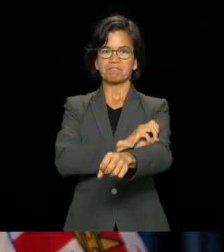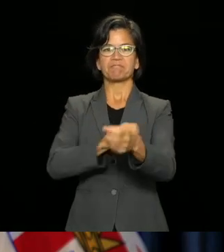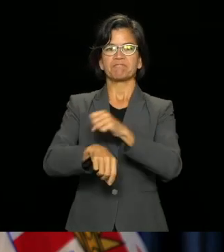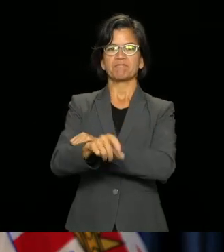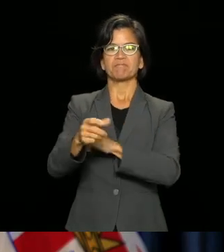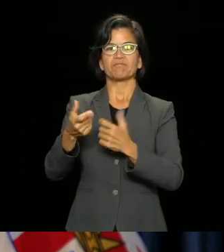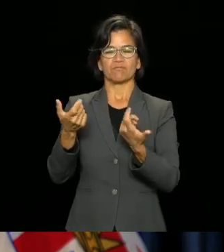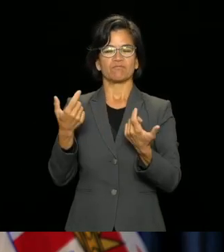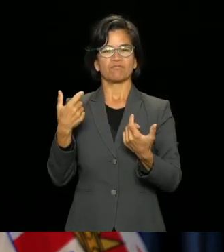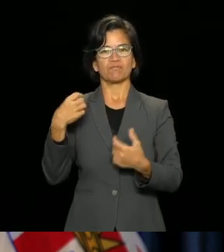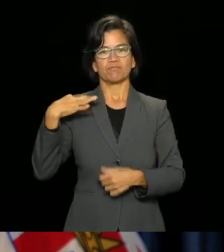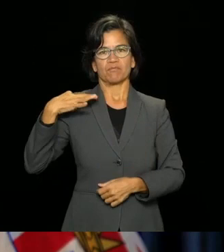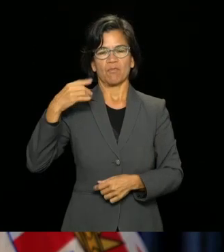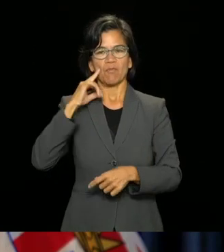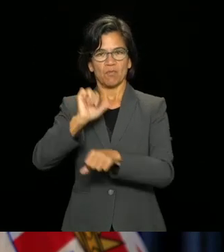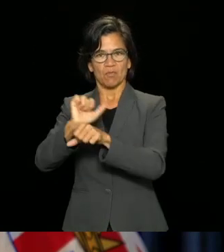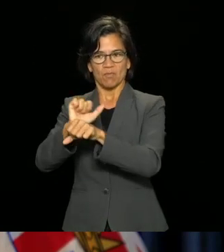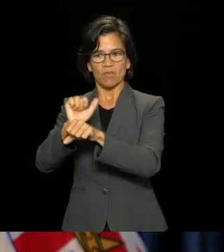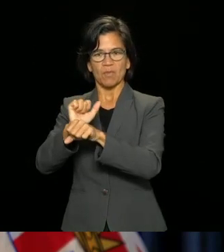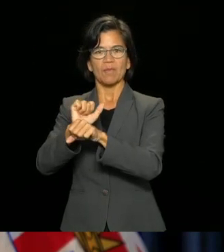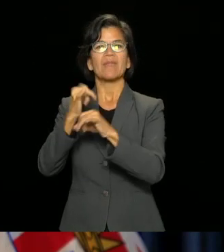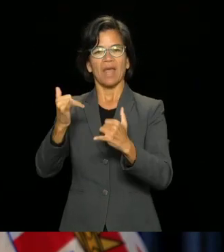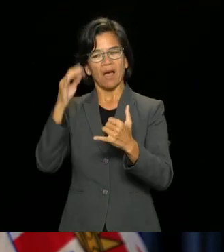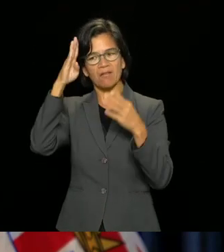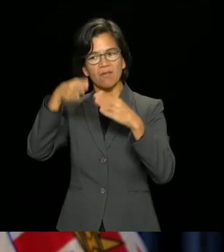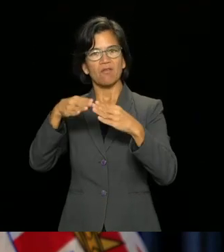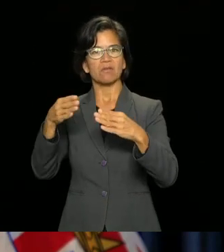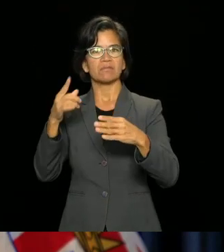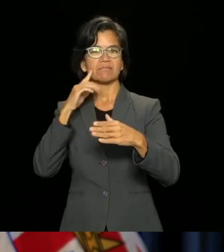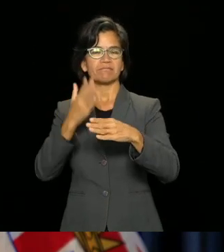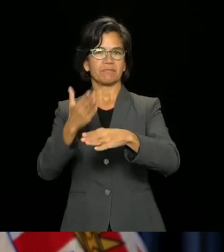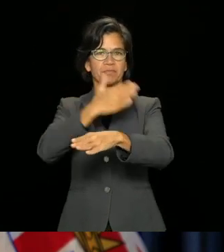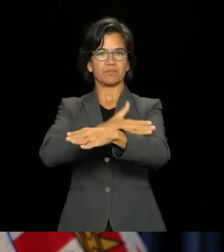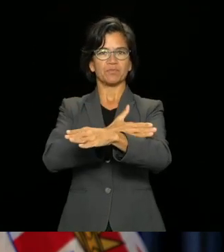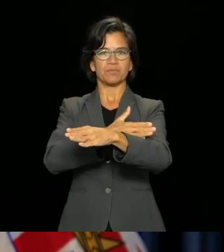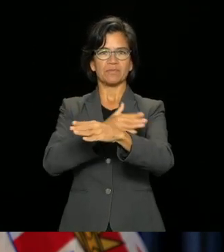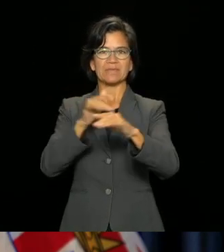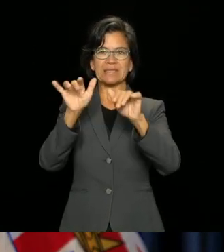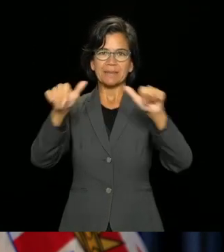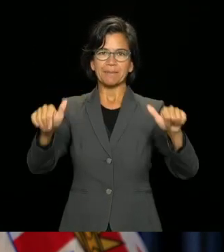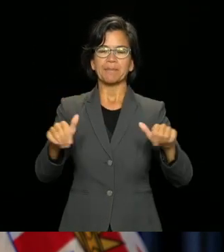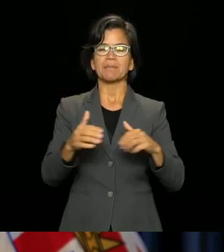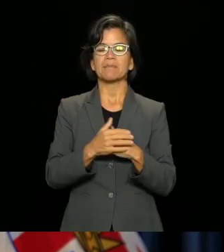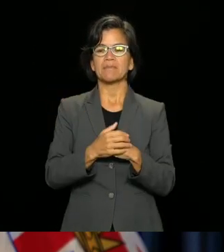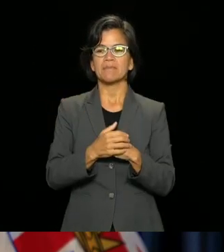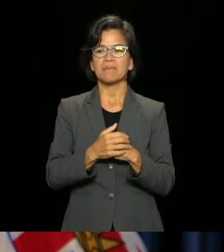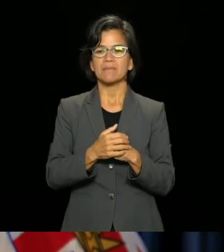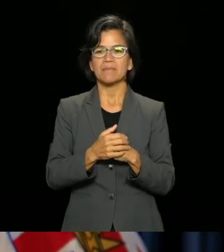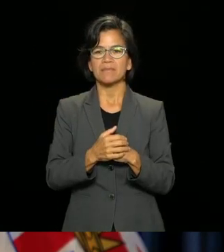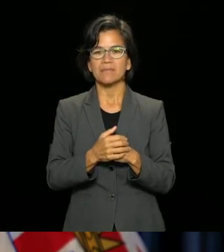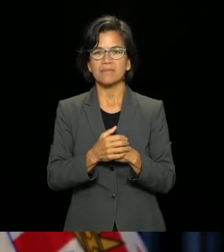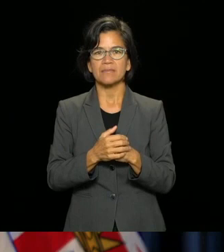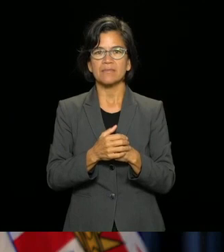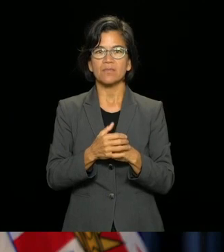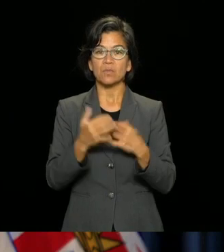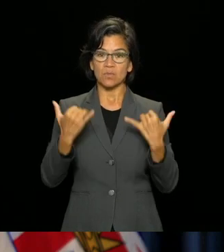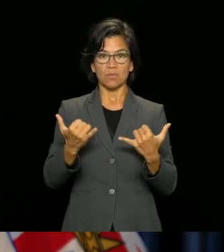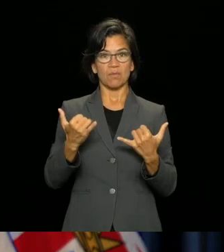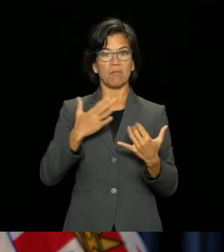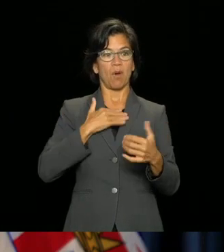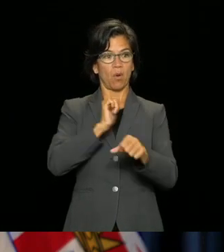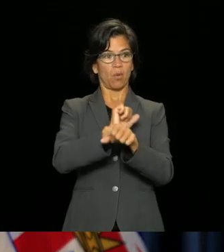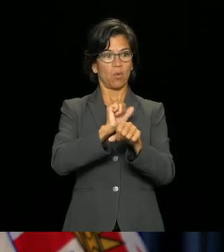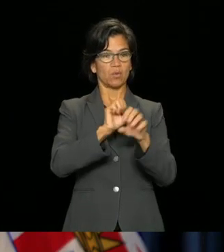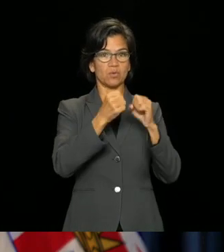office. And here we are today, improving the system. Today's announcement has been, for me, a highlight of my work in